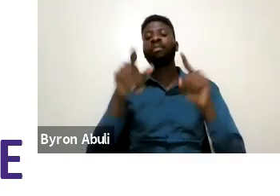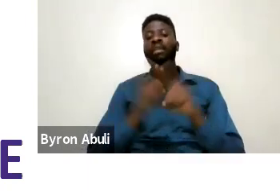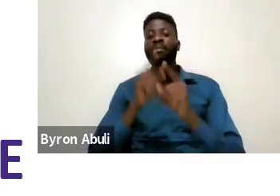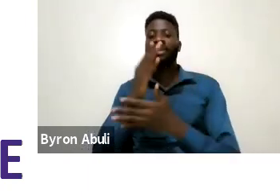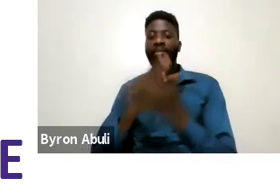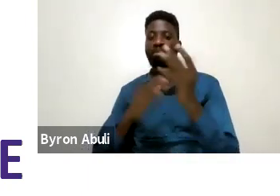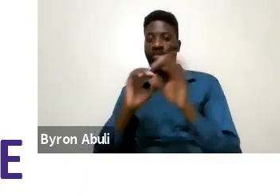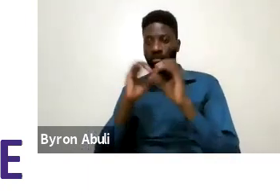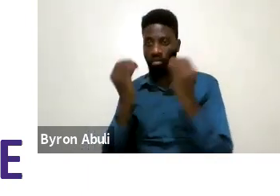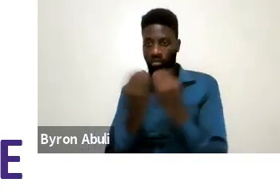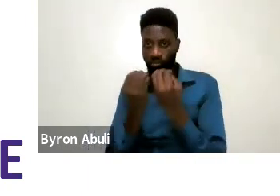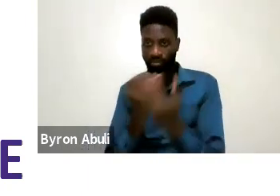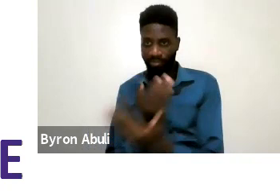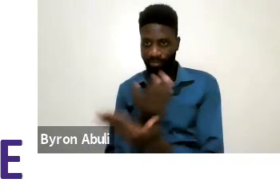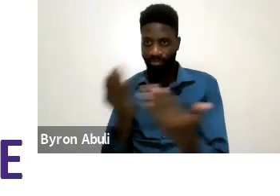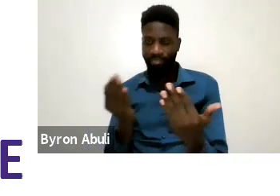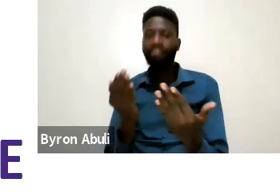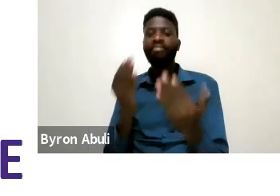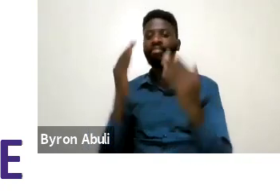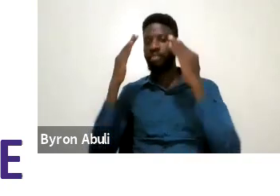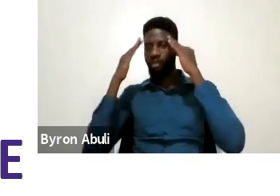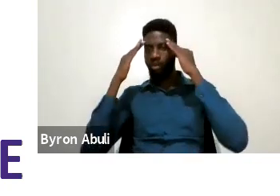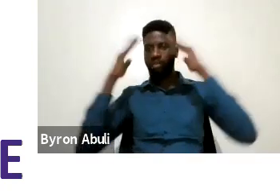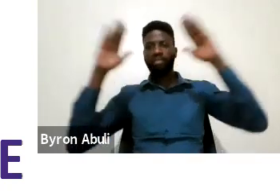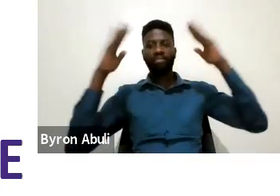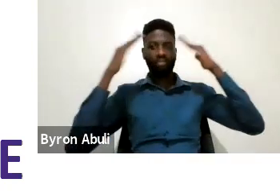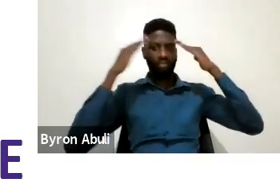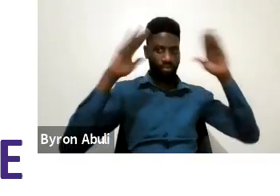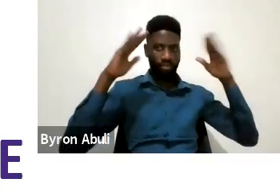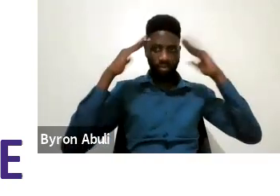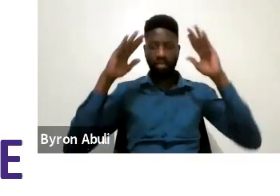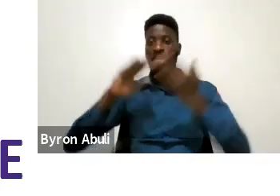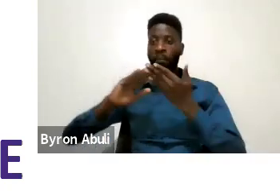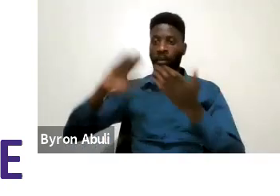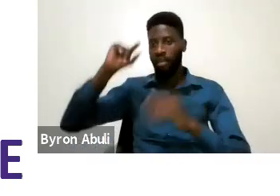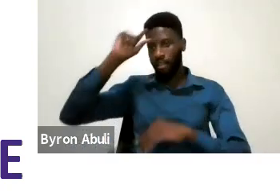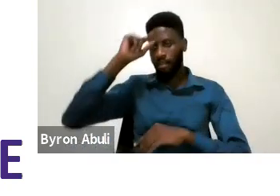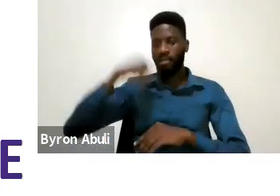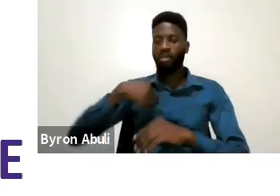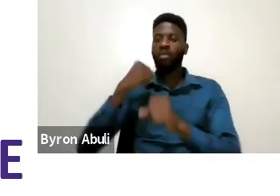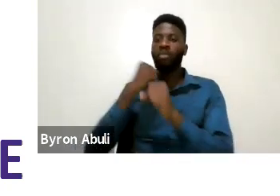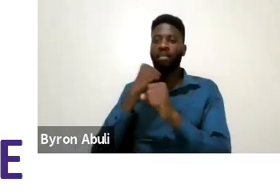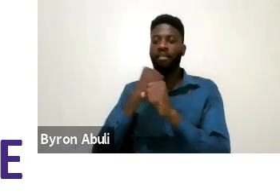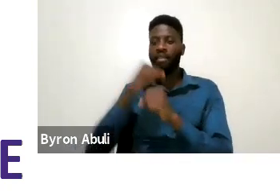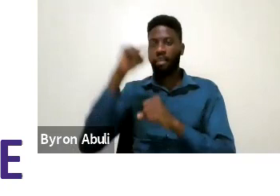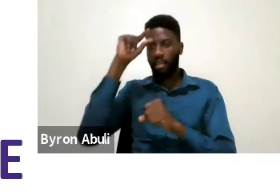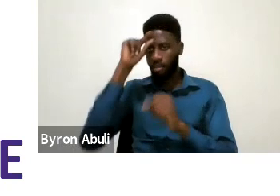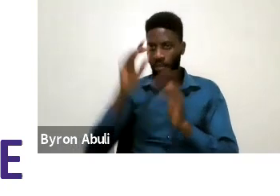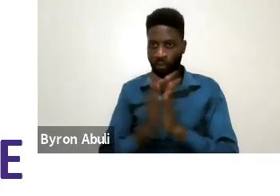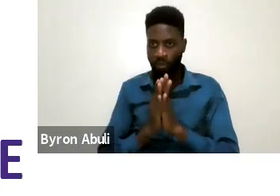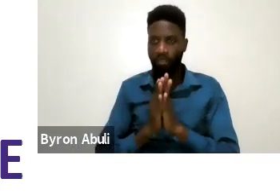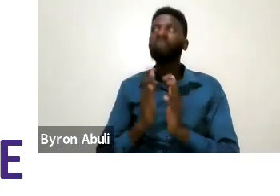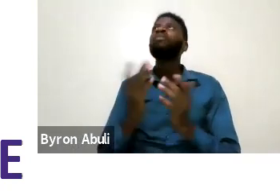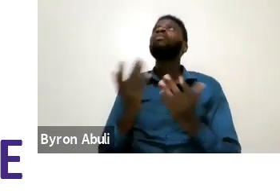now getting that awareness, and especially in government. I work with a government entity, and we